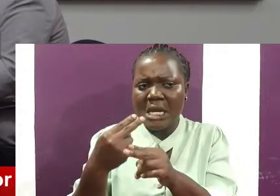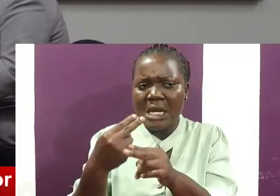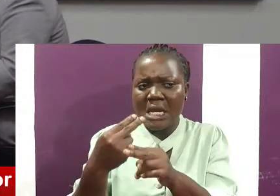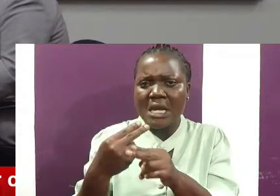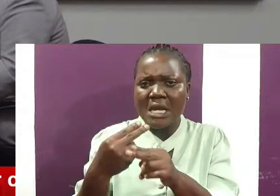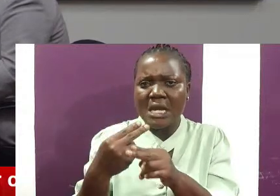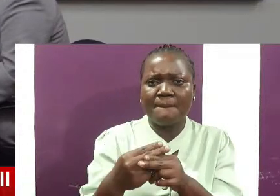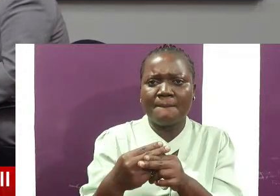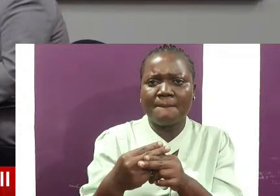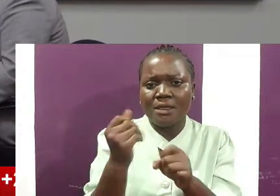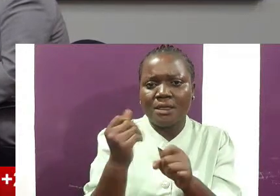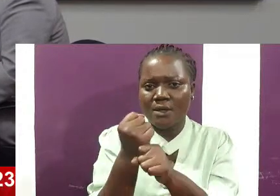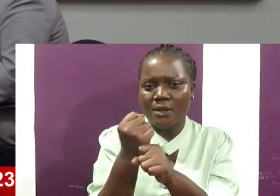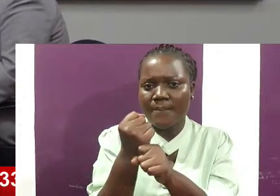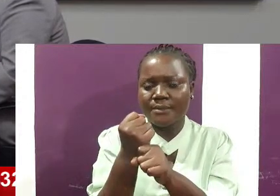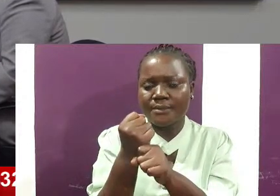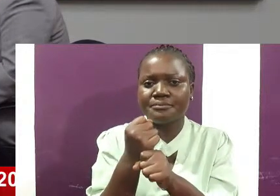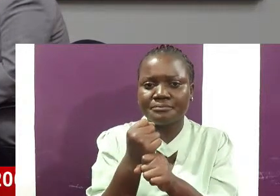at